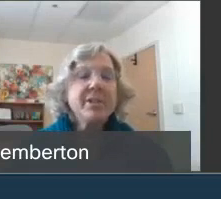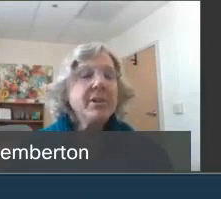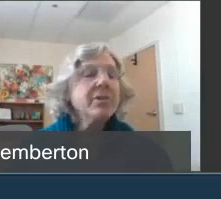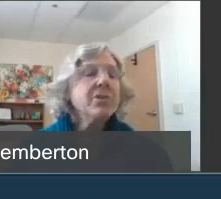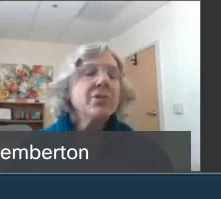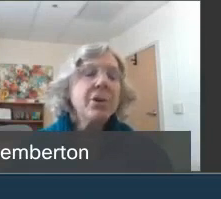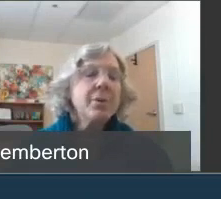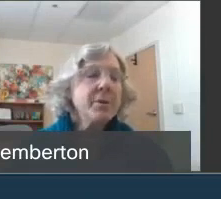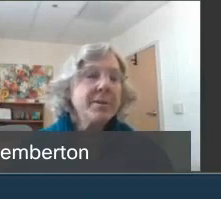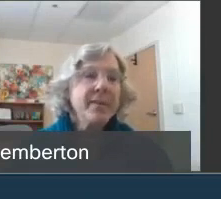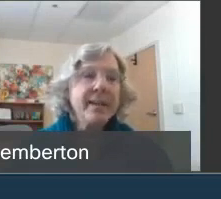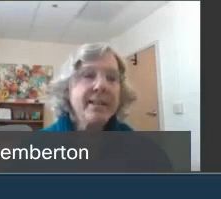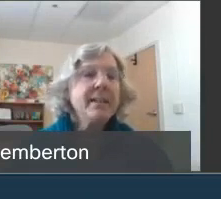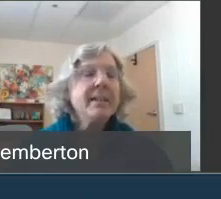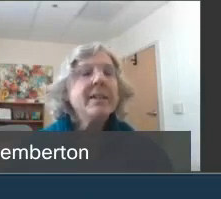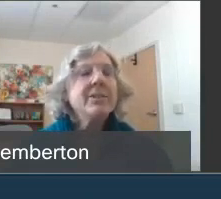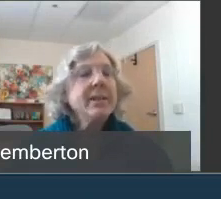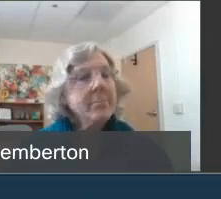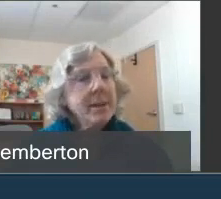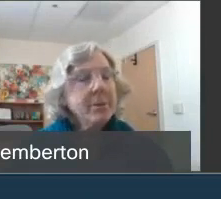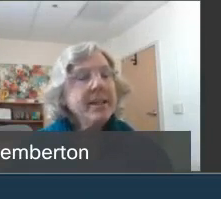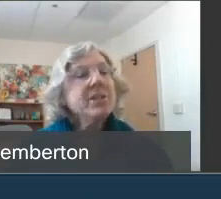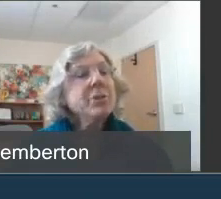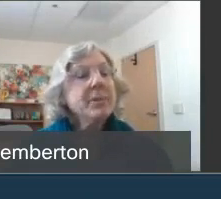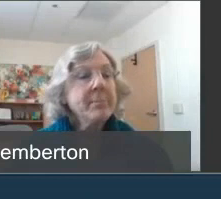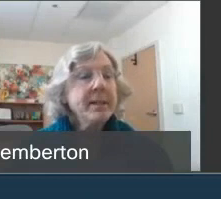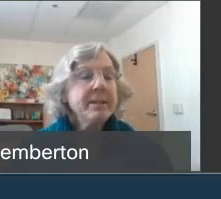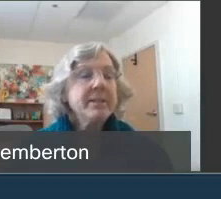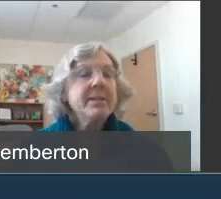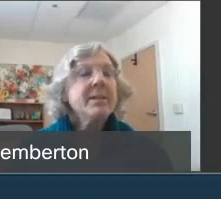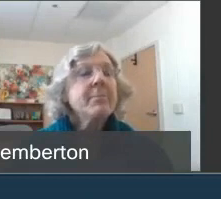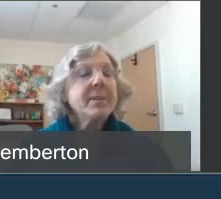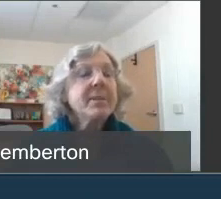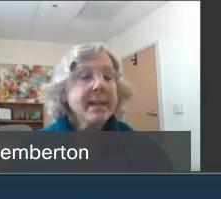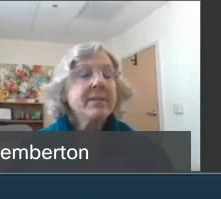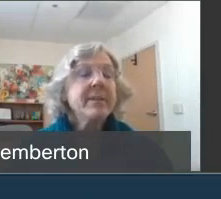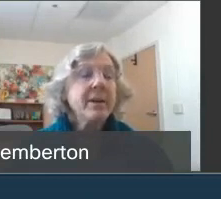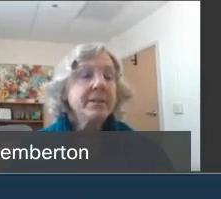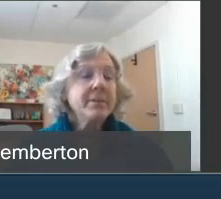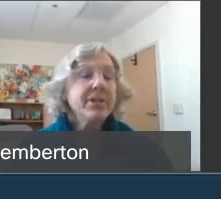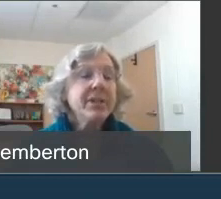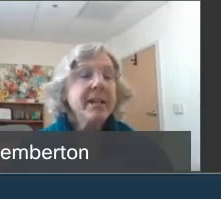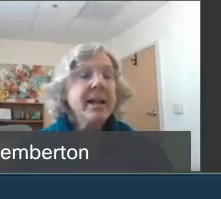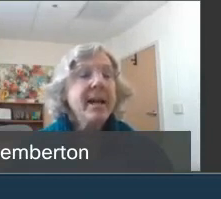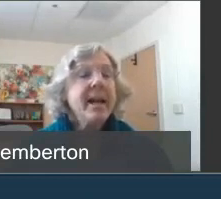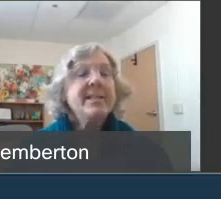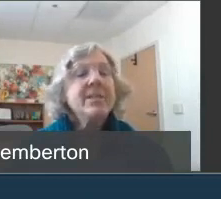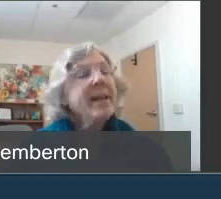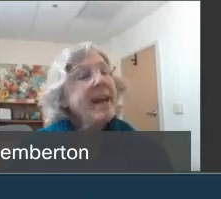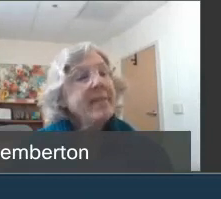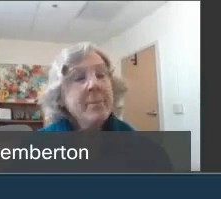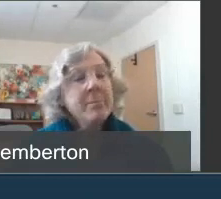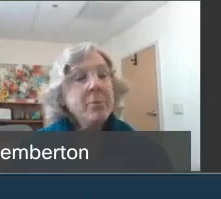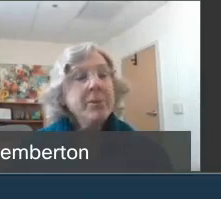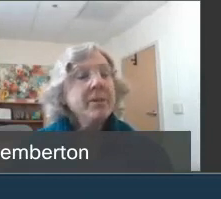diversion judges are so motivated to get people into treatment, to stop the cycle of incarceration. And